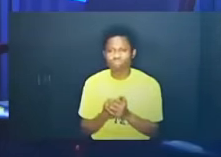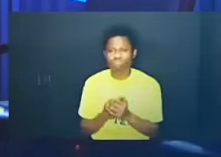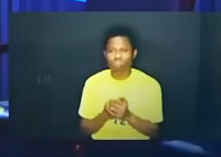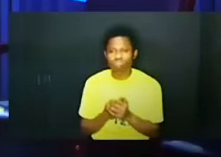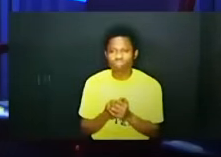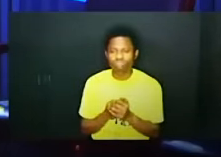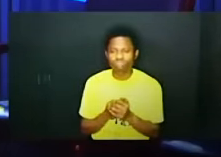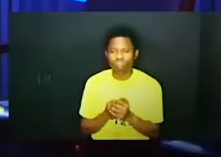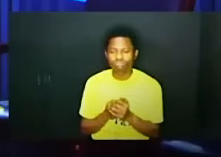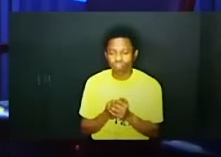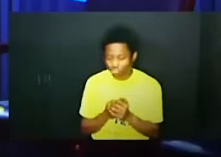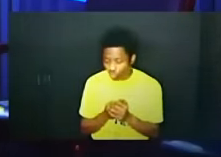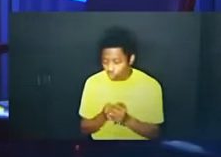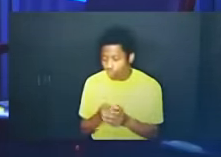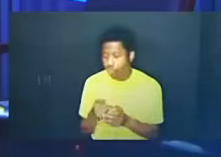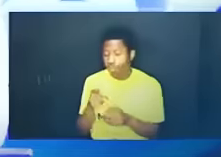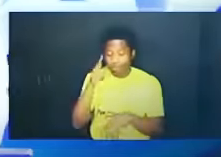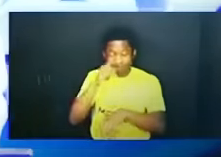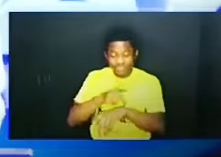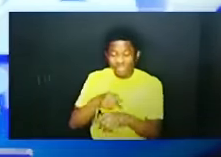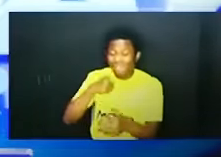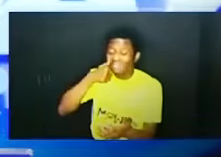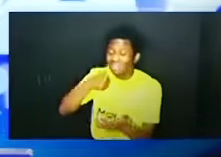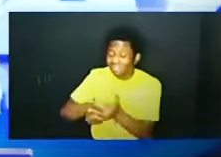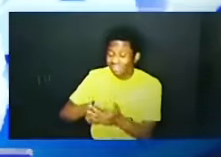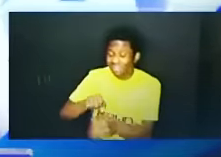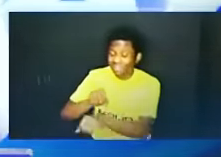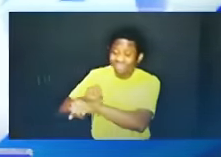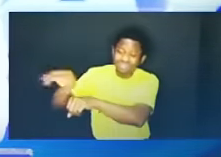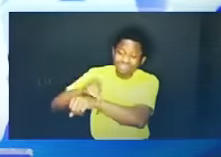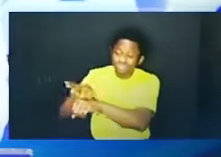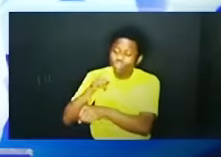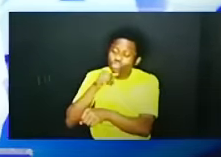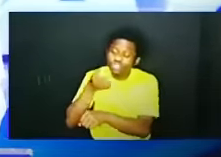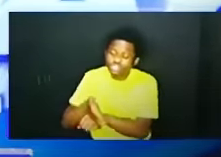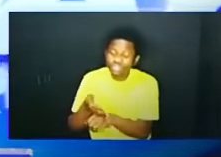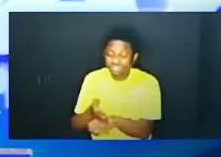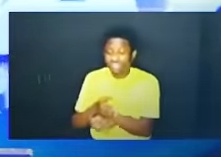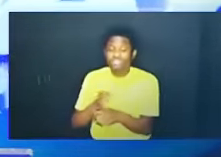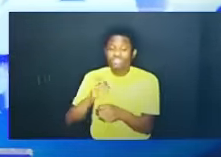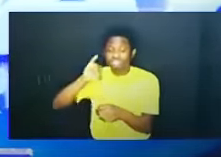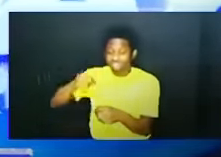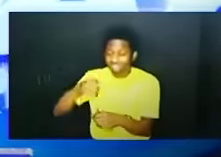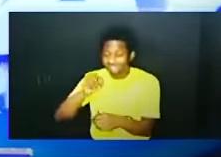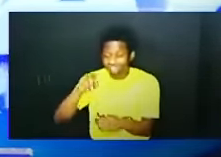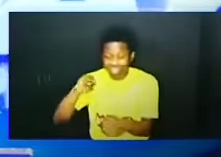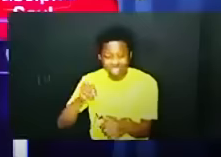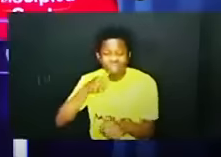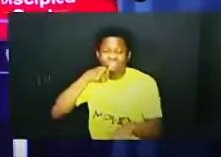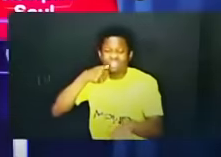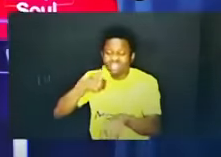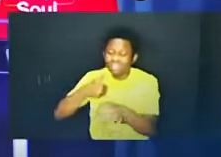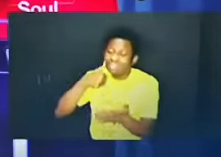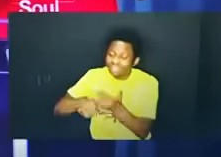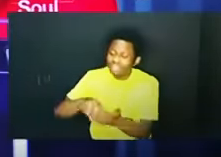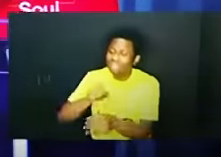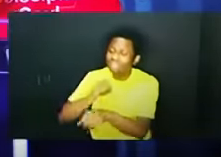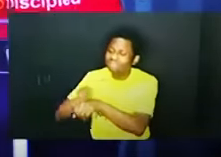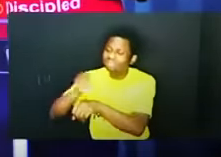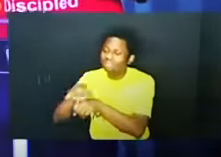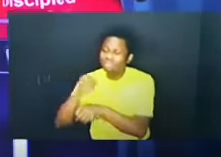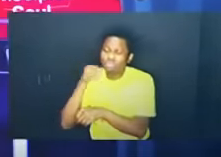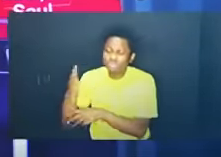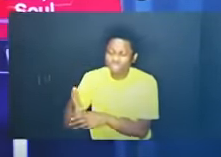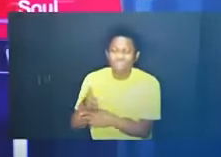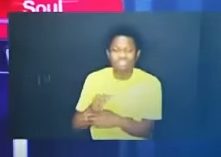in the letters of Peter. It doesn't occur in the letters of James. It doesn't occur in the letters of John. Now we unhunun ewo